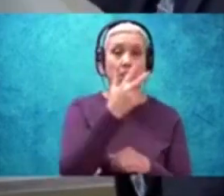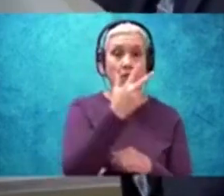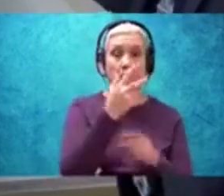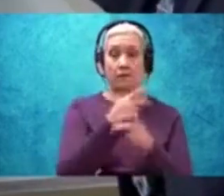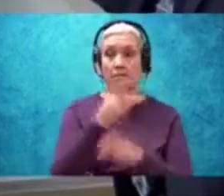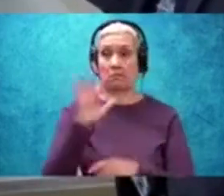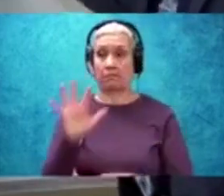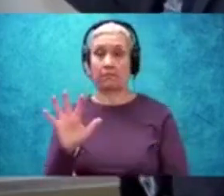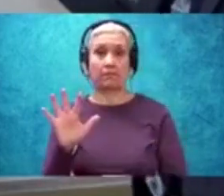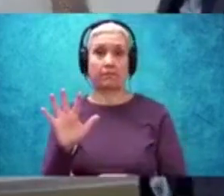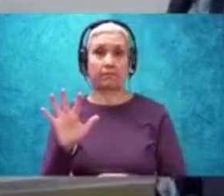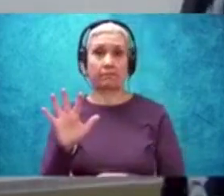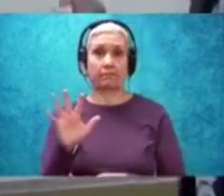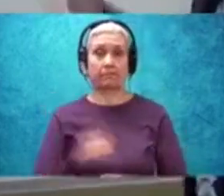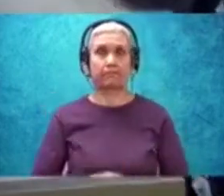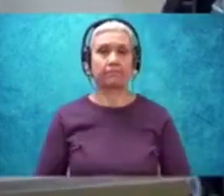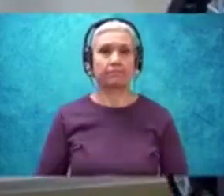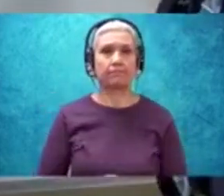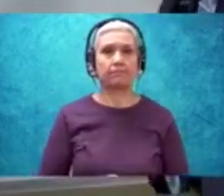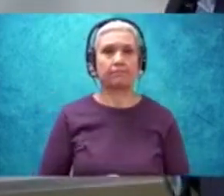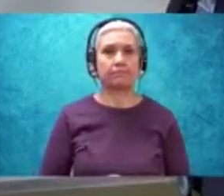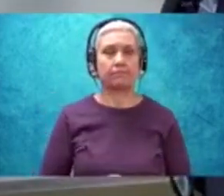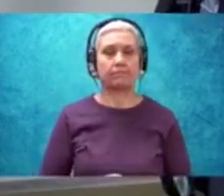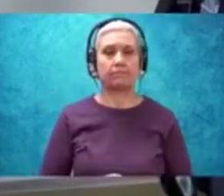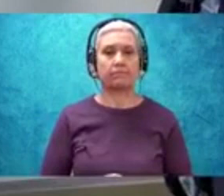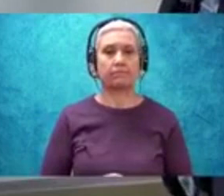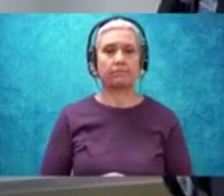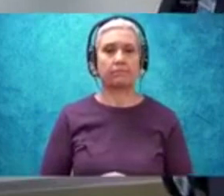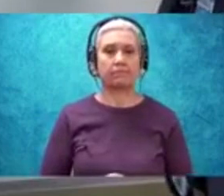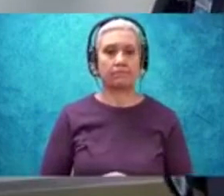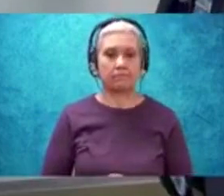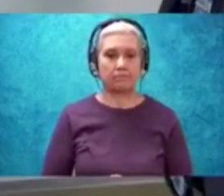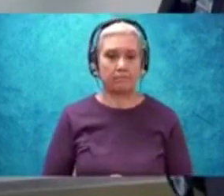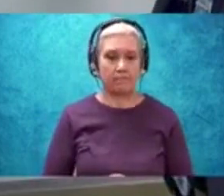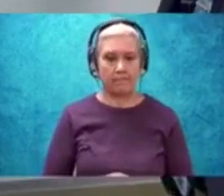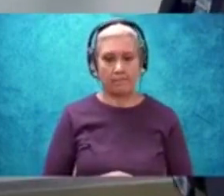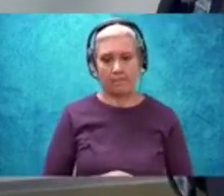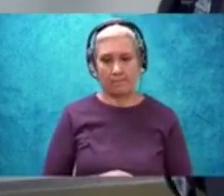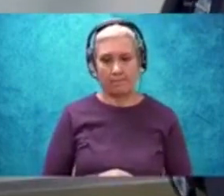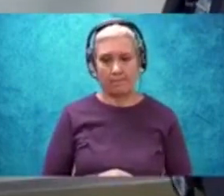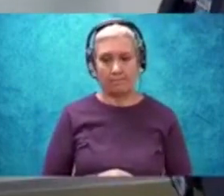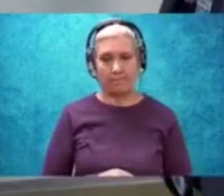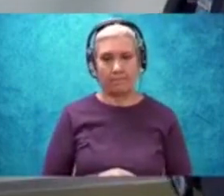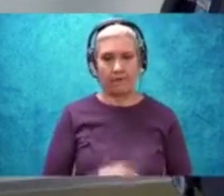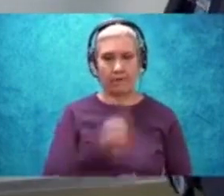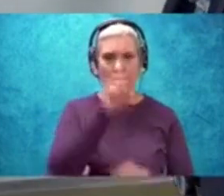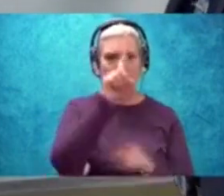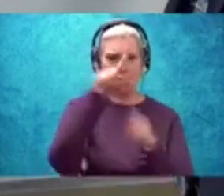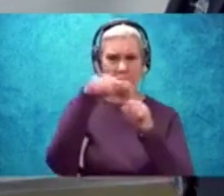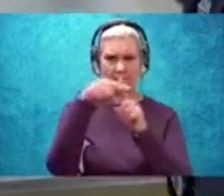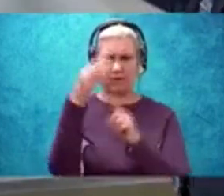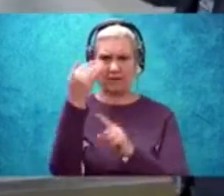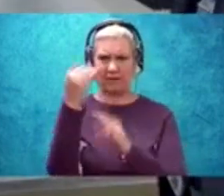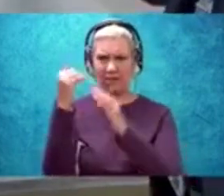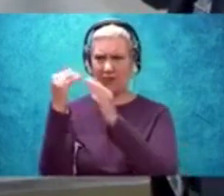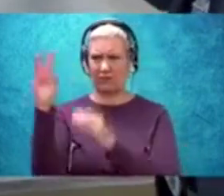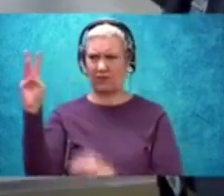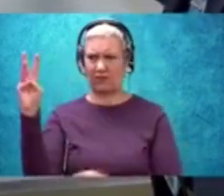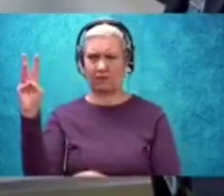3 times 5. Well, if I add 1 plus 15, that's equal to